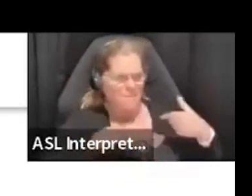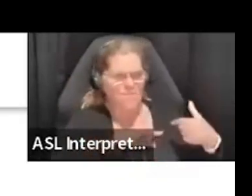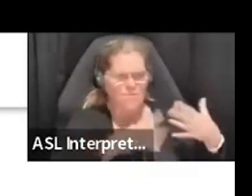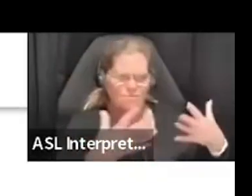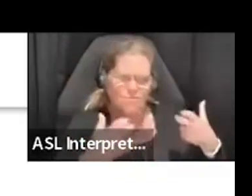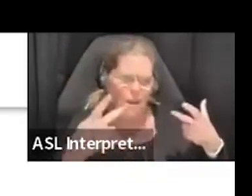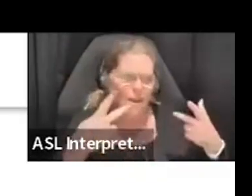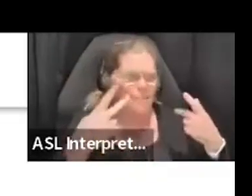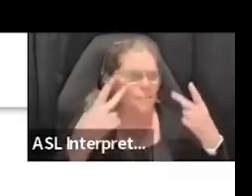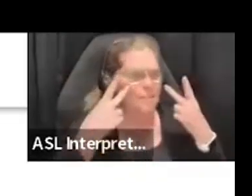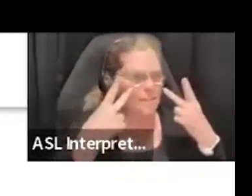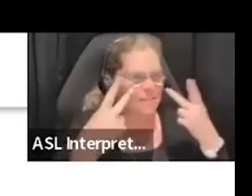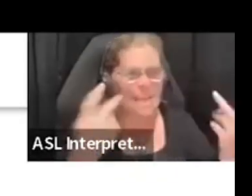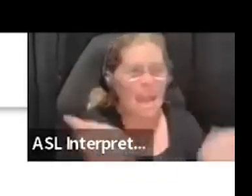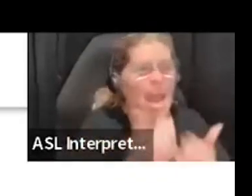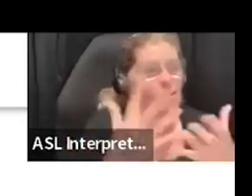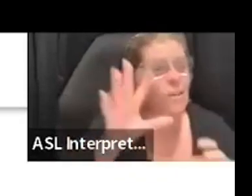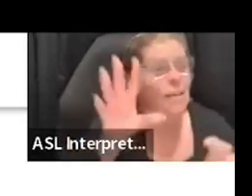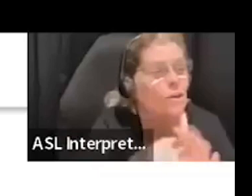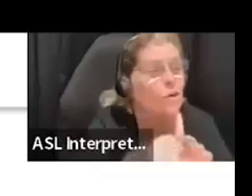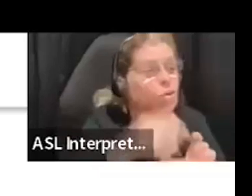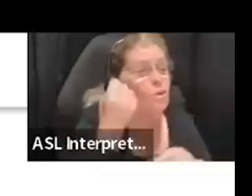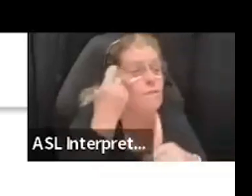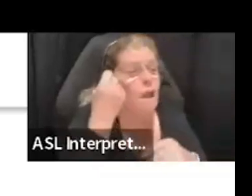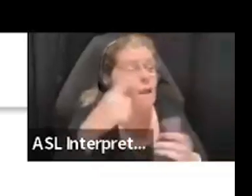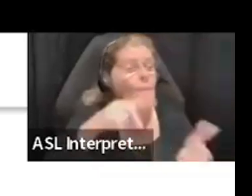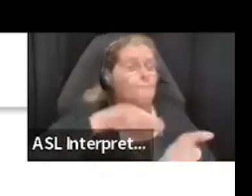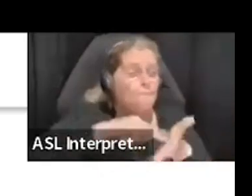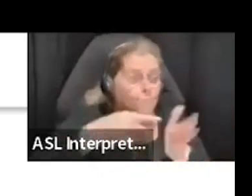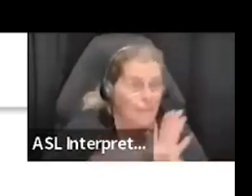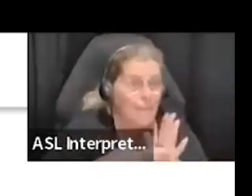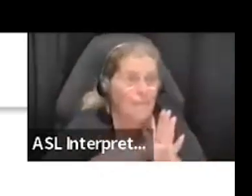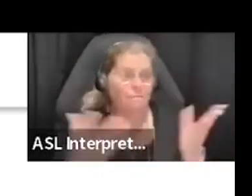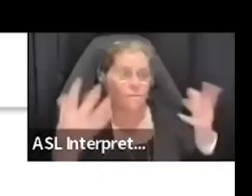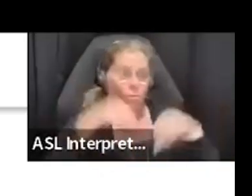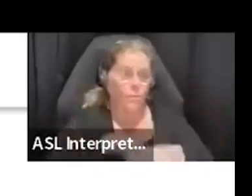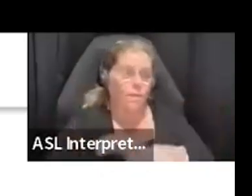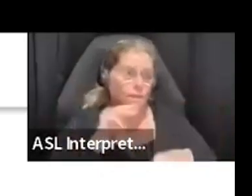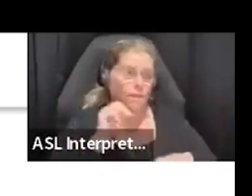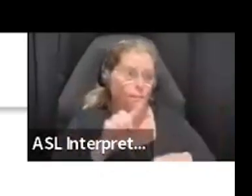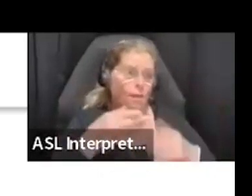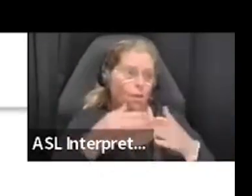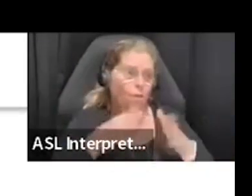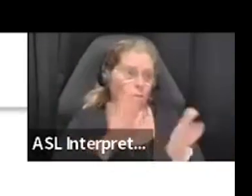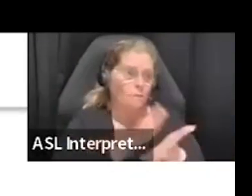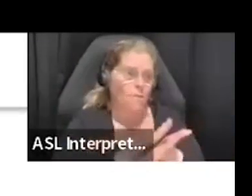meaningfully inclusive for everyone within Maryland Public Schools.